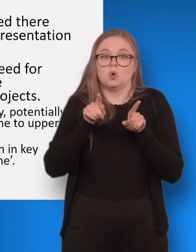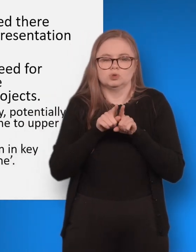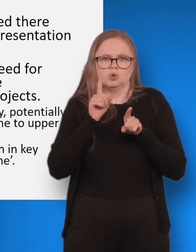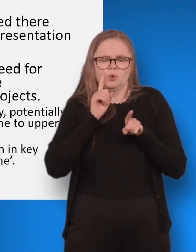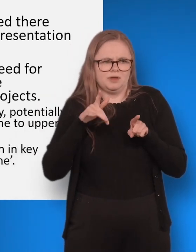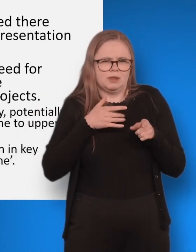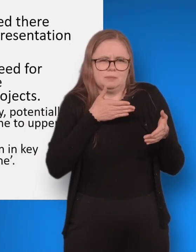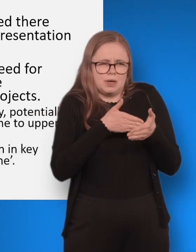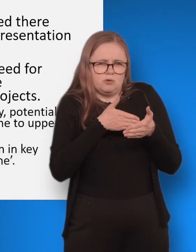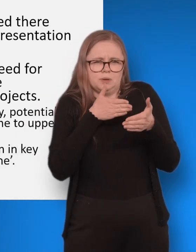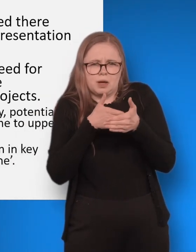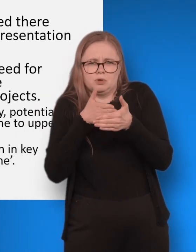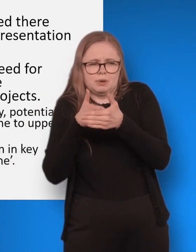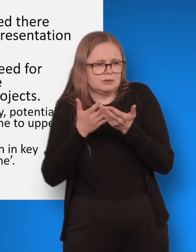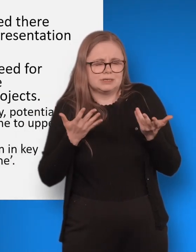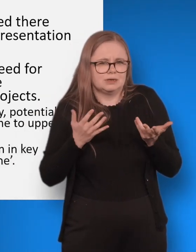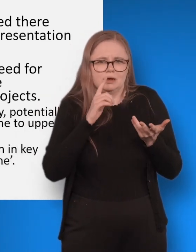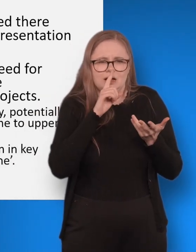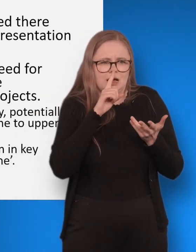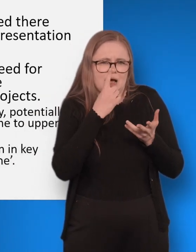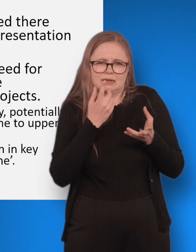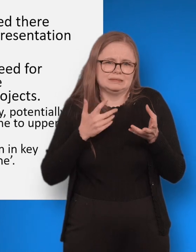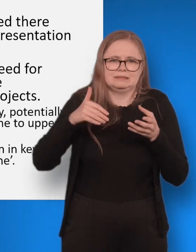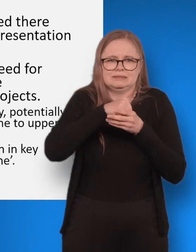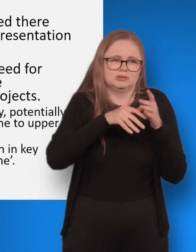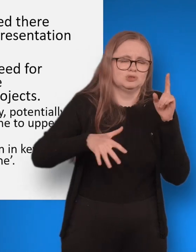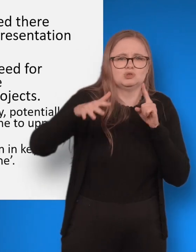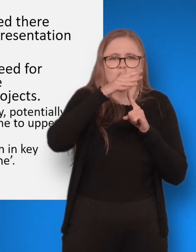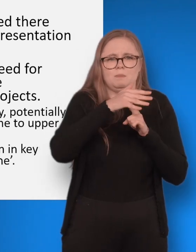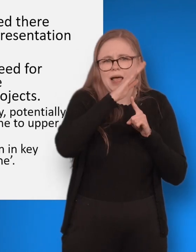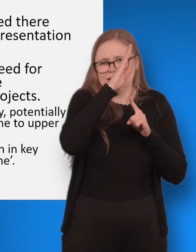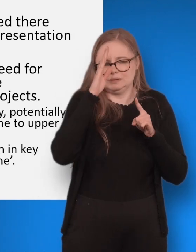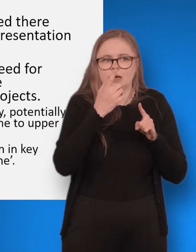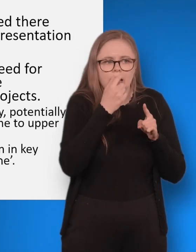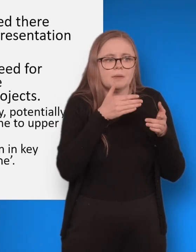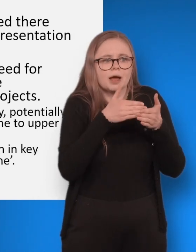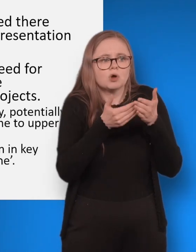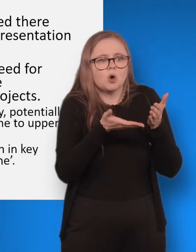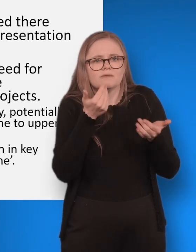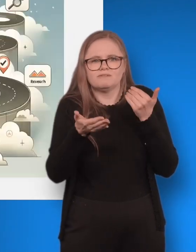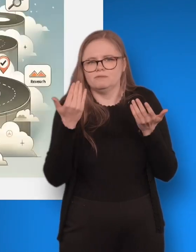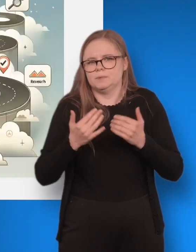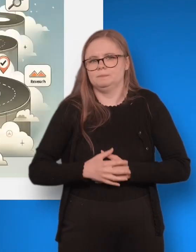women from reaching top academic positions.